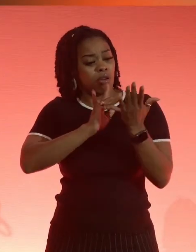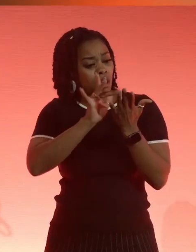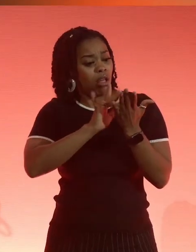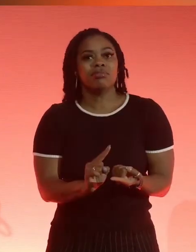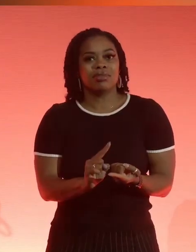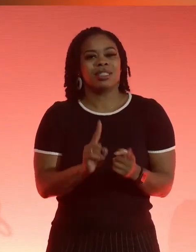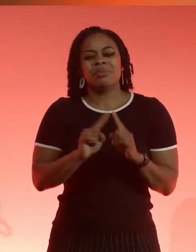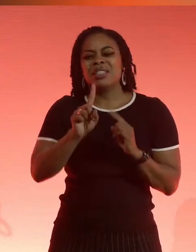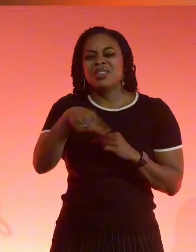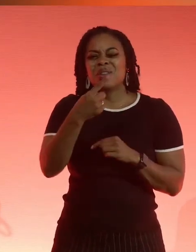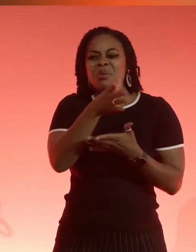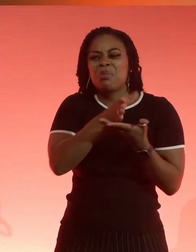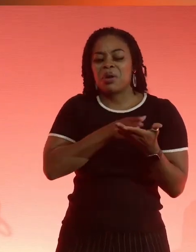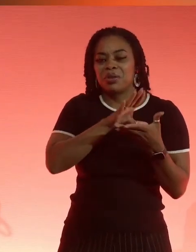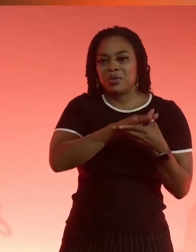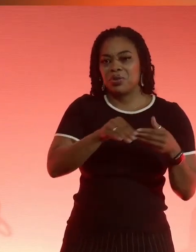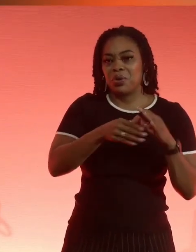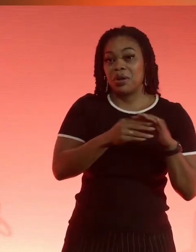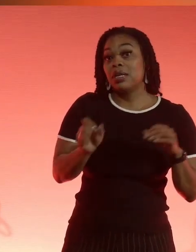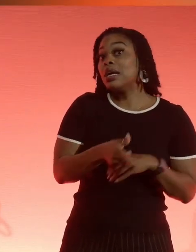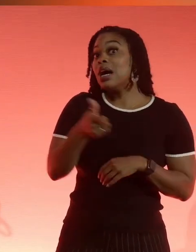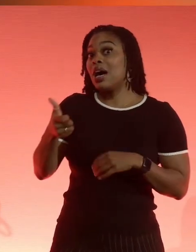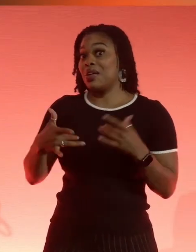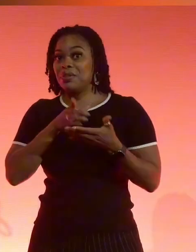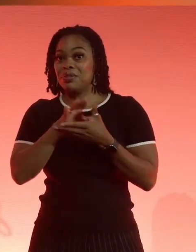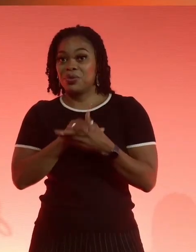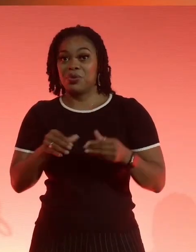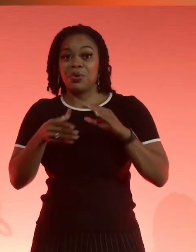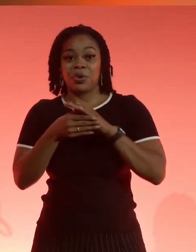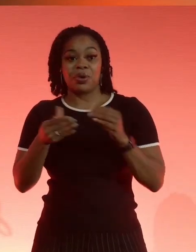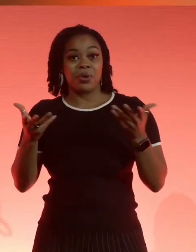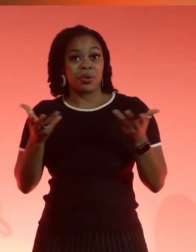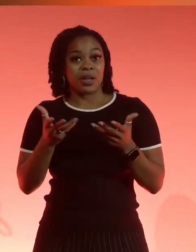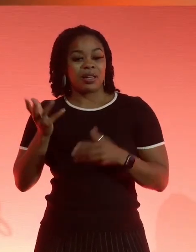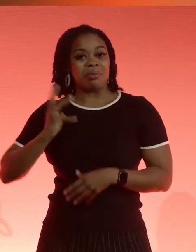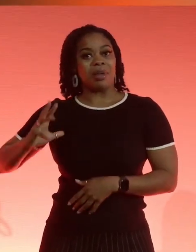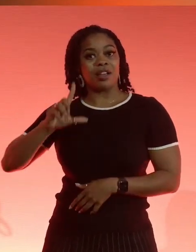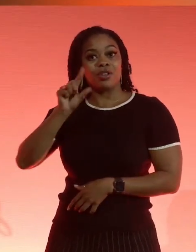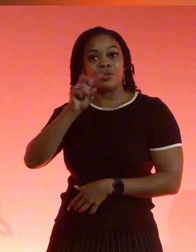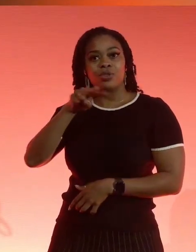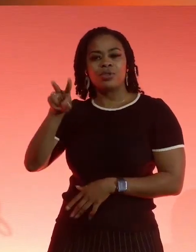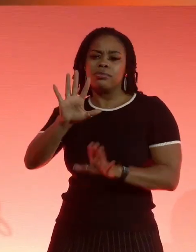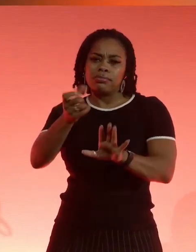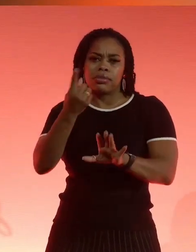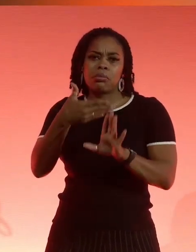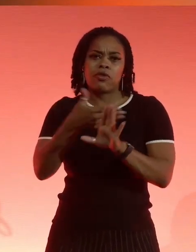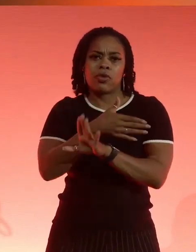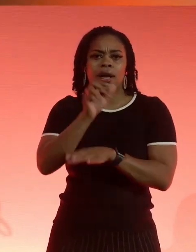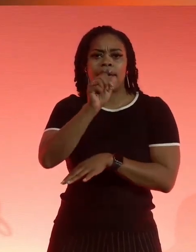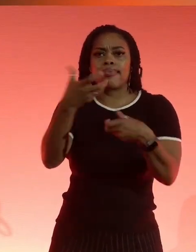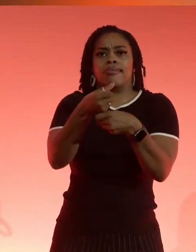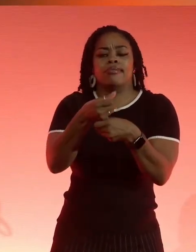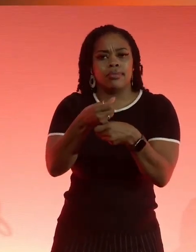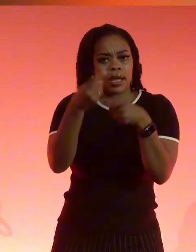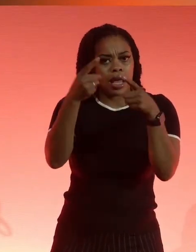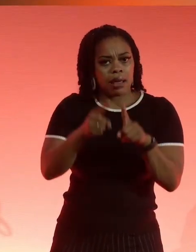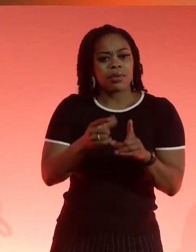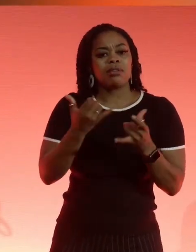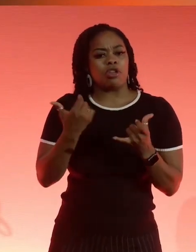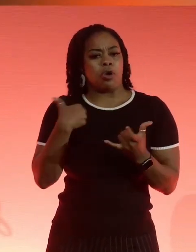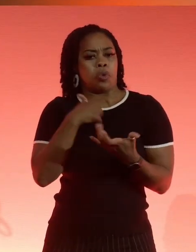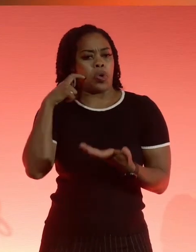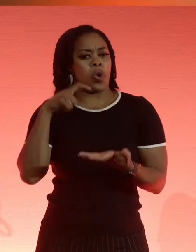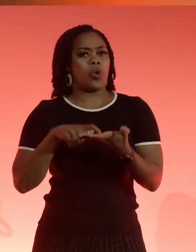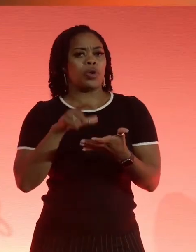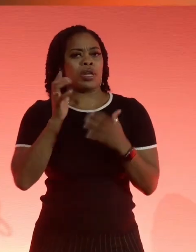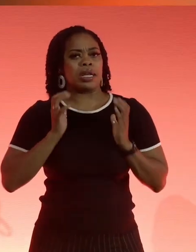the story. Here's the other exciting part of the story. Back in 2022, even before AI overviews became a thing, we noticed that